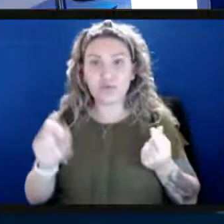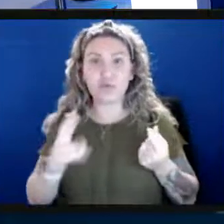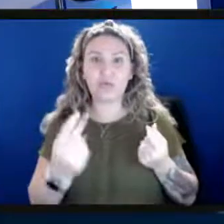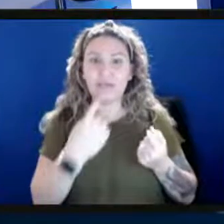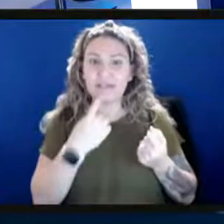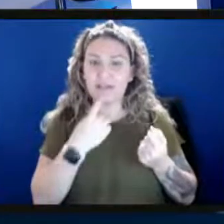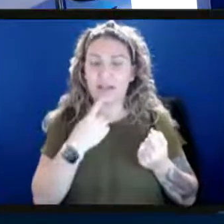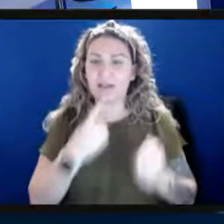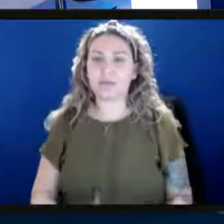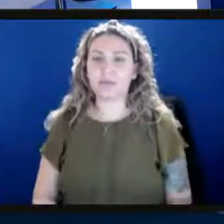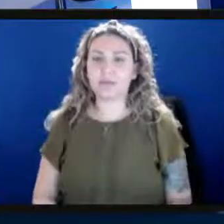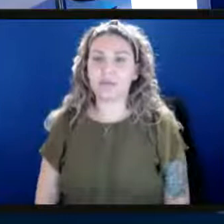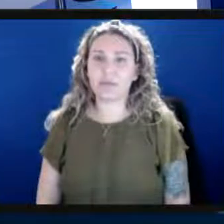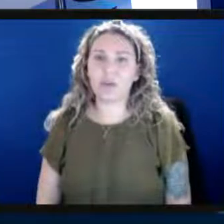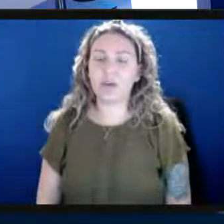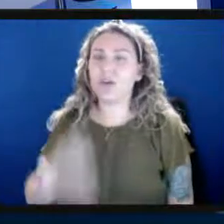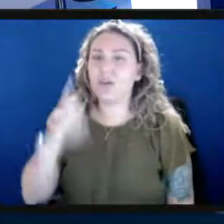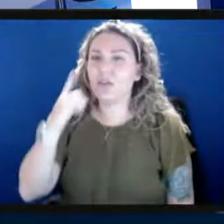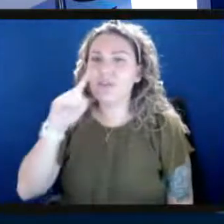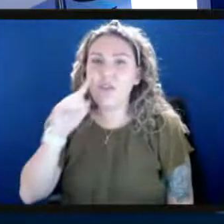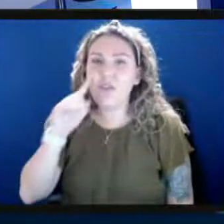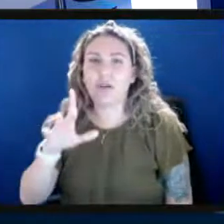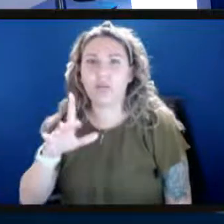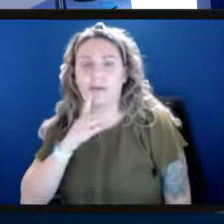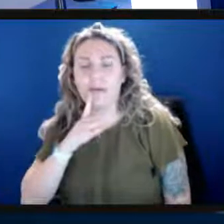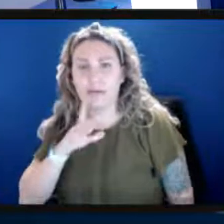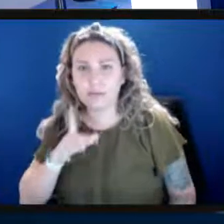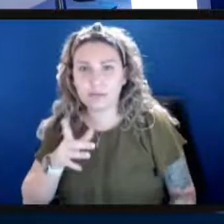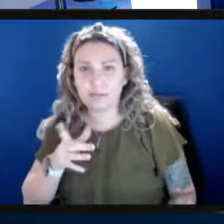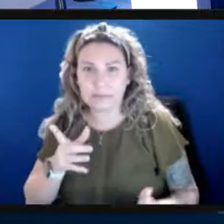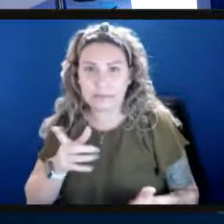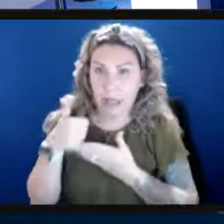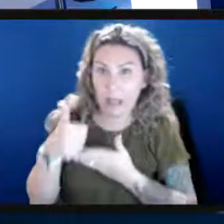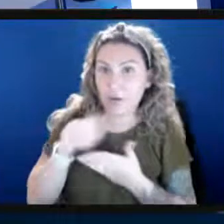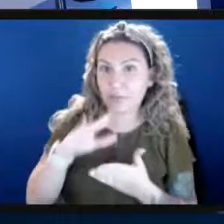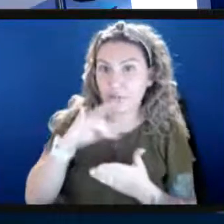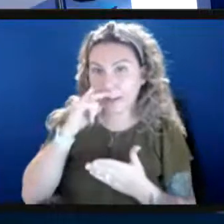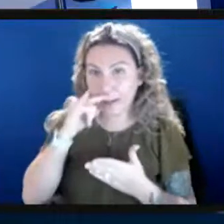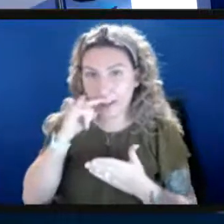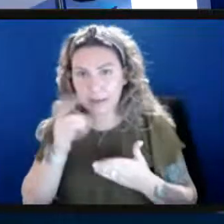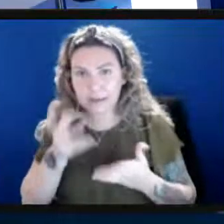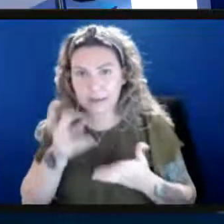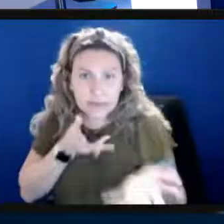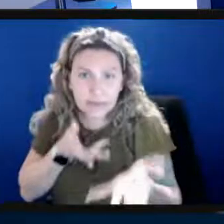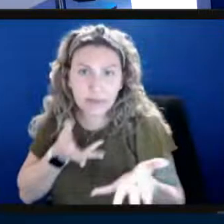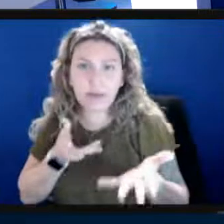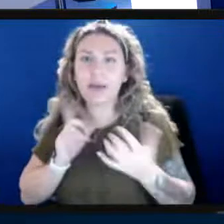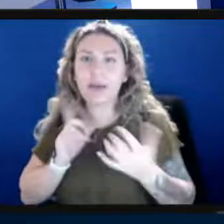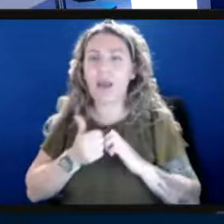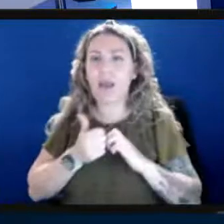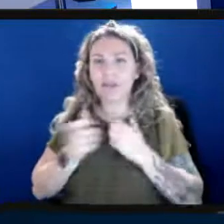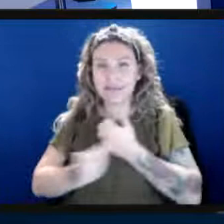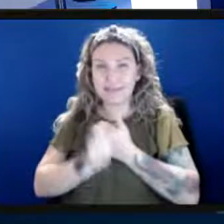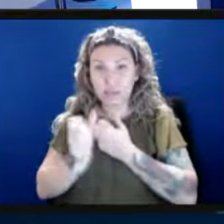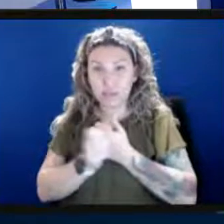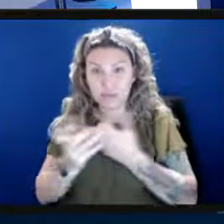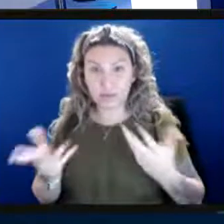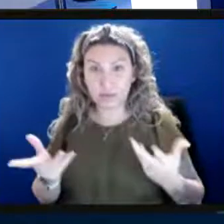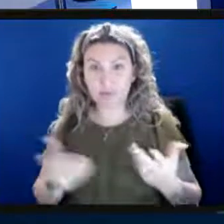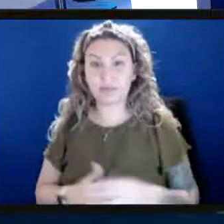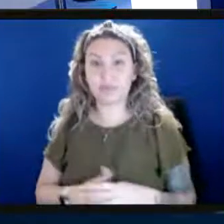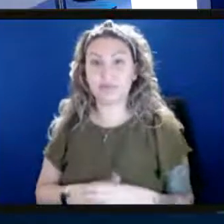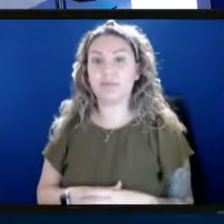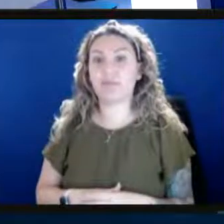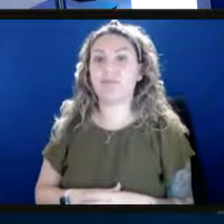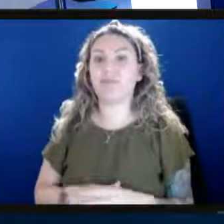to reach their kids, to impress upon them how high these stakes are and how dangerous this is. I think that's an